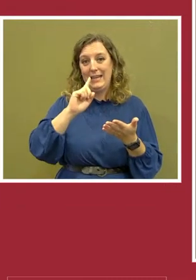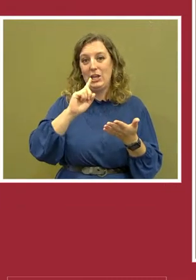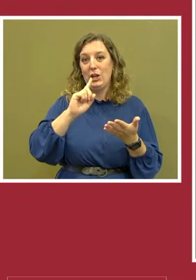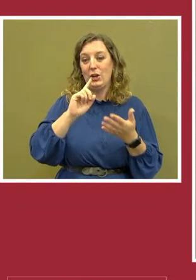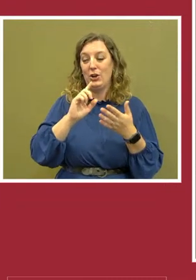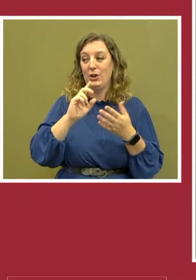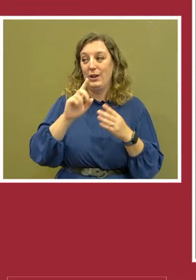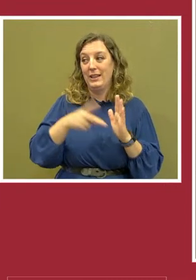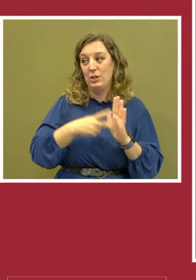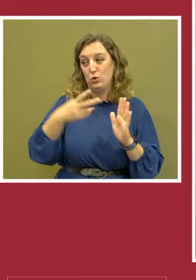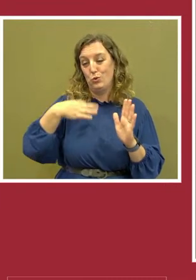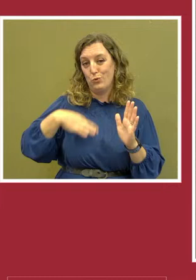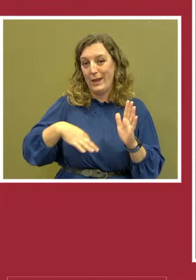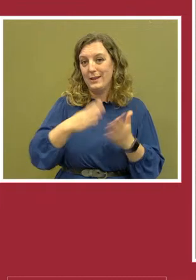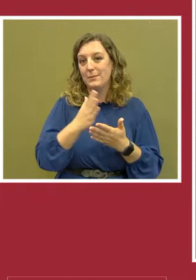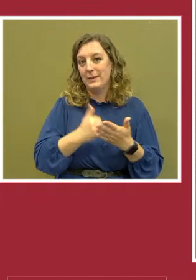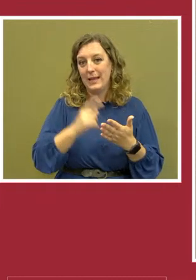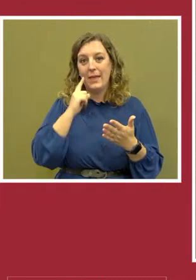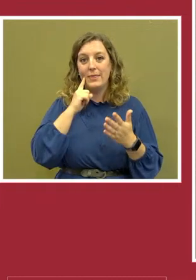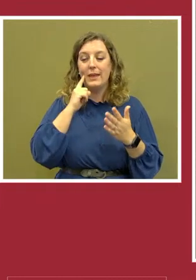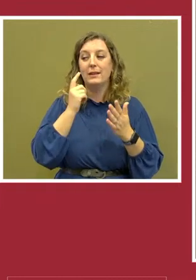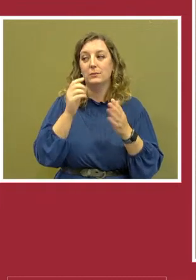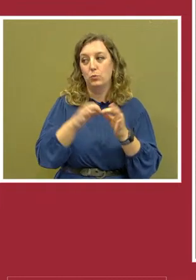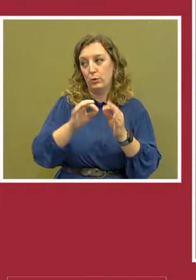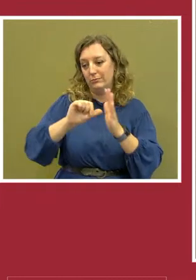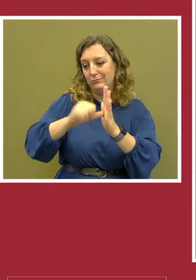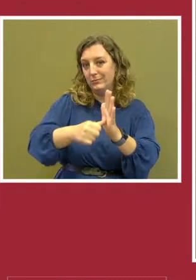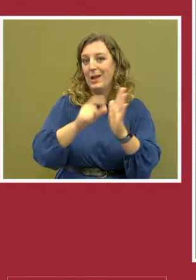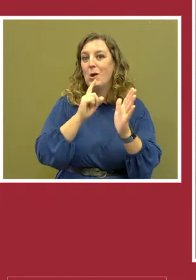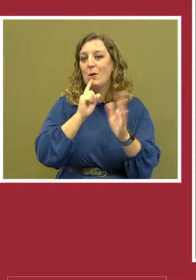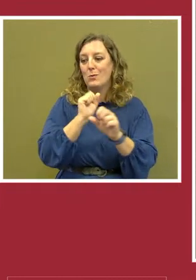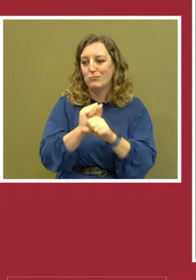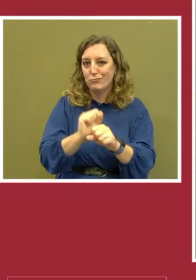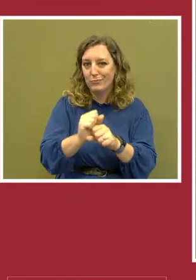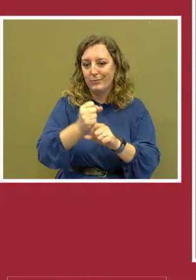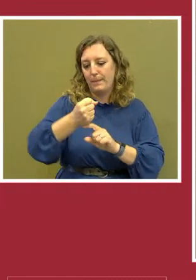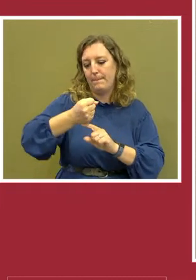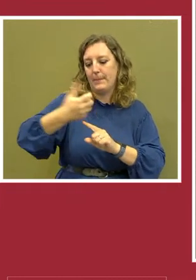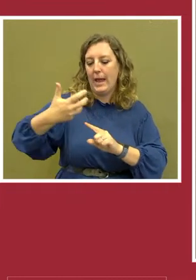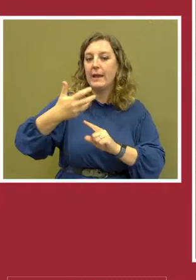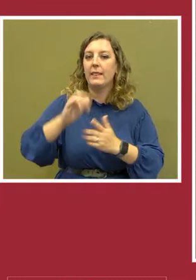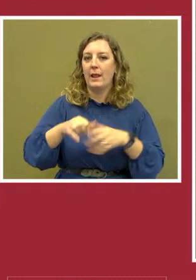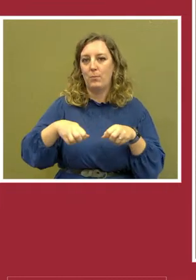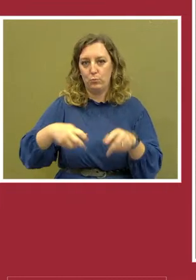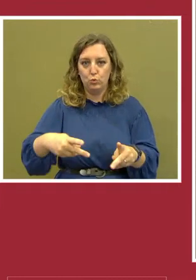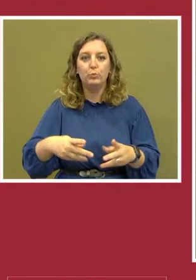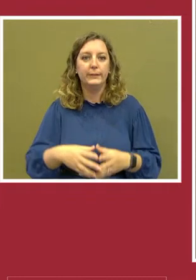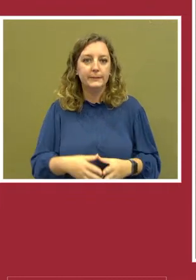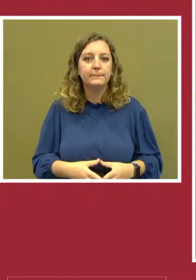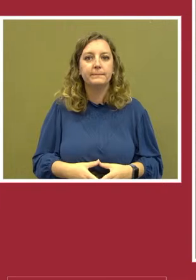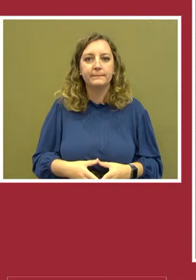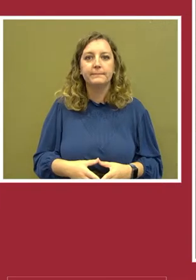that dual credit piece. And I think it's worth pointing out that we are really working on expanding those opportunities.